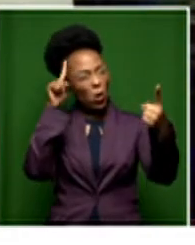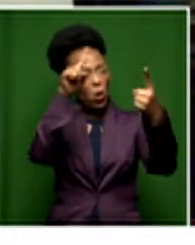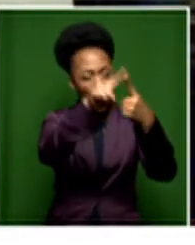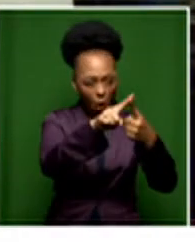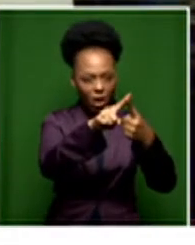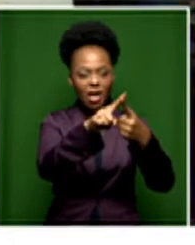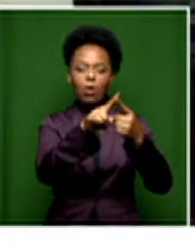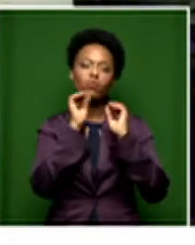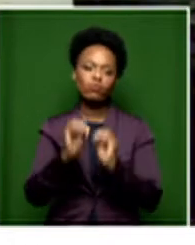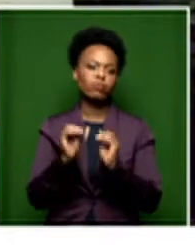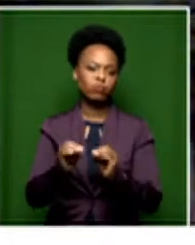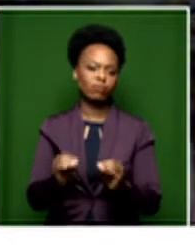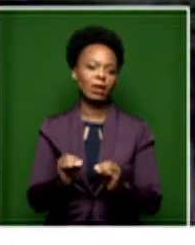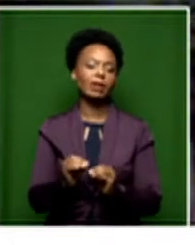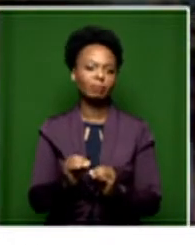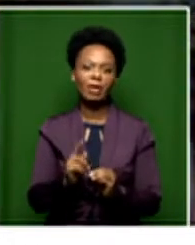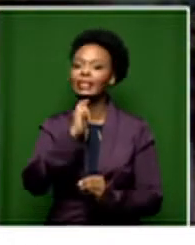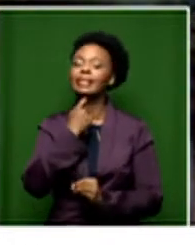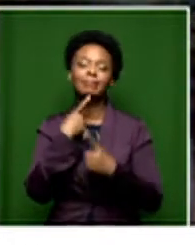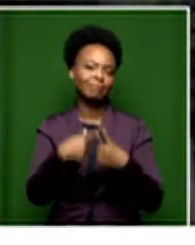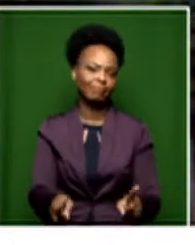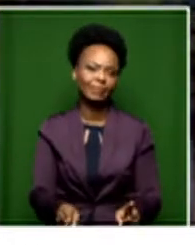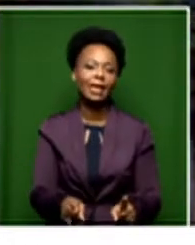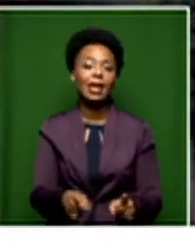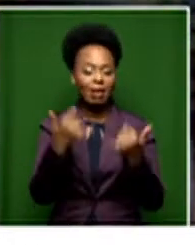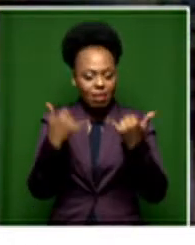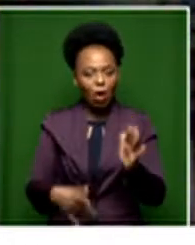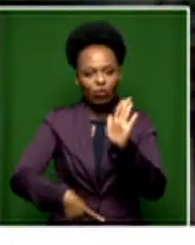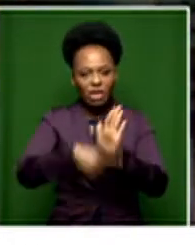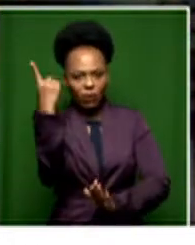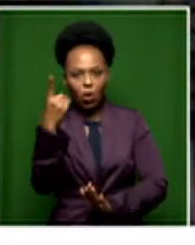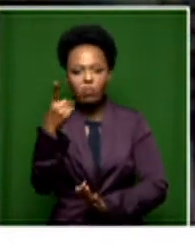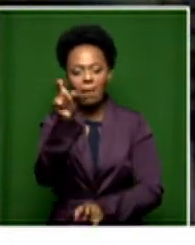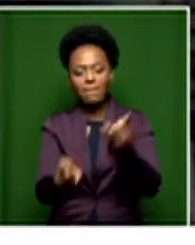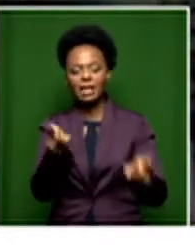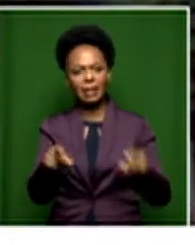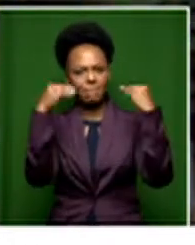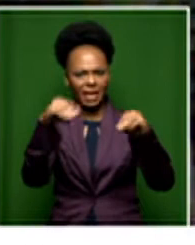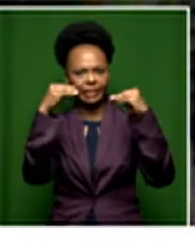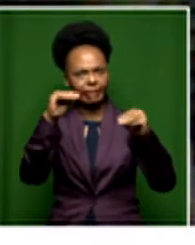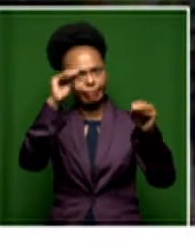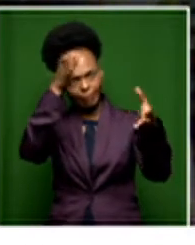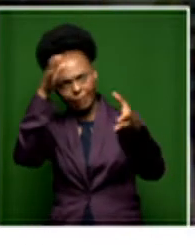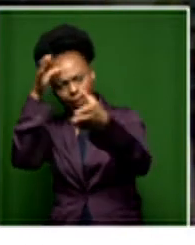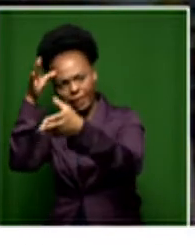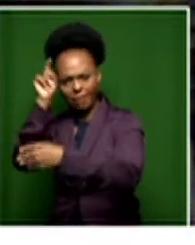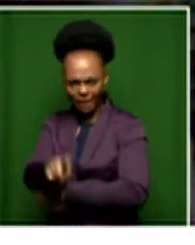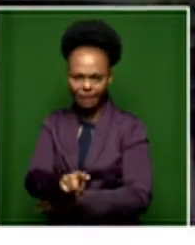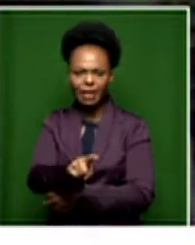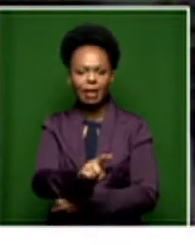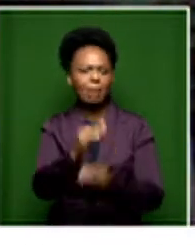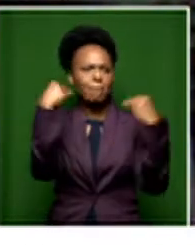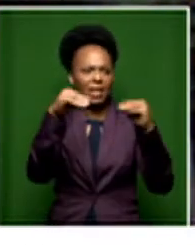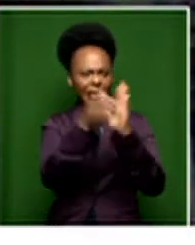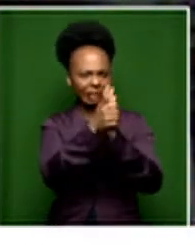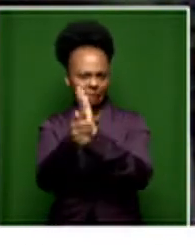it's just out there. It's not a secret. We literally want to develop entrepreneurs, and we are looking at practical skills in Pure. Really, we're